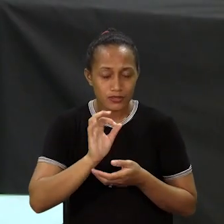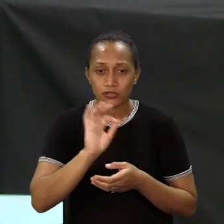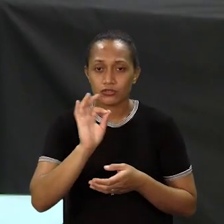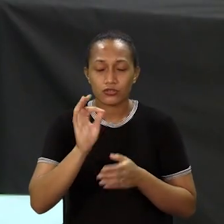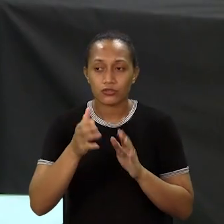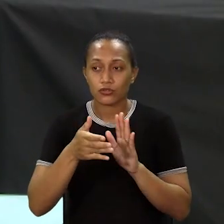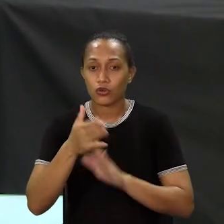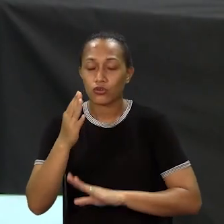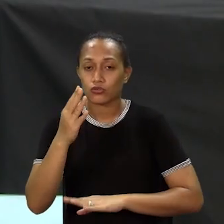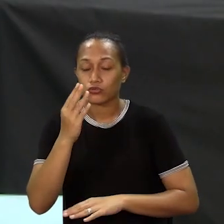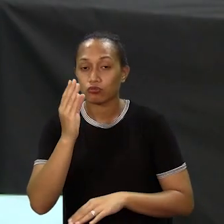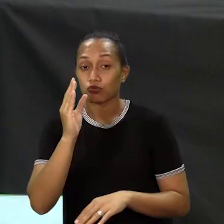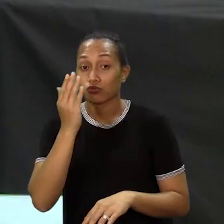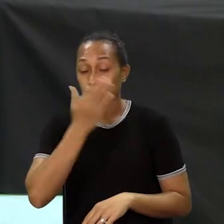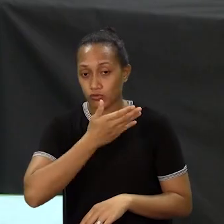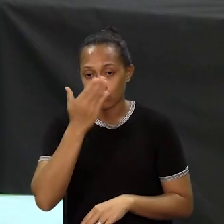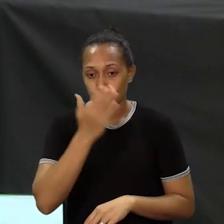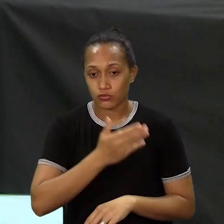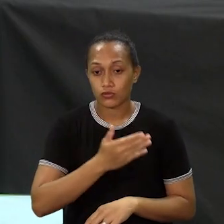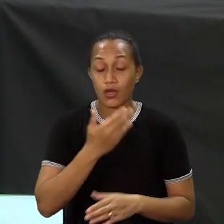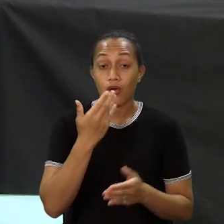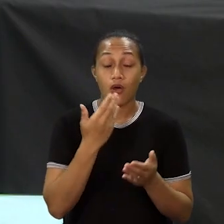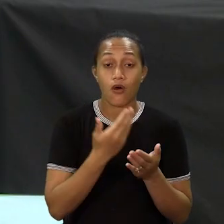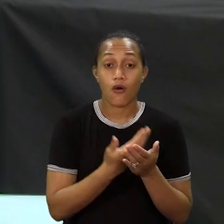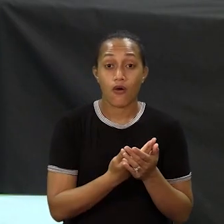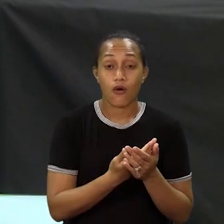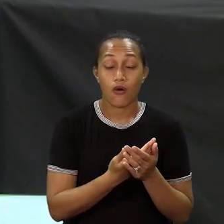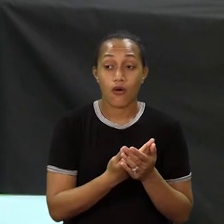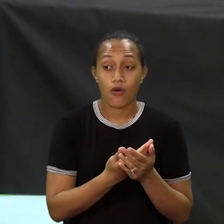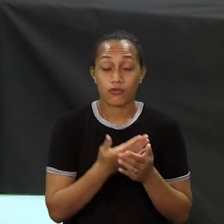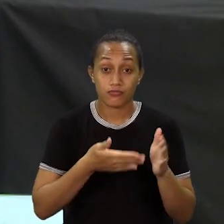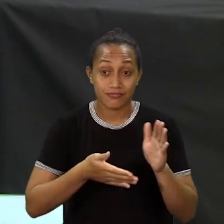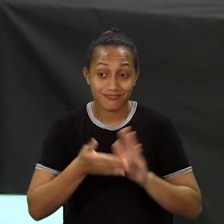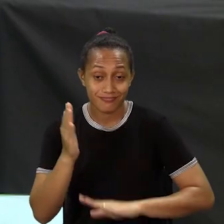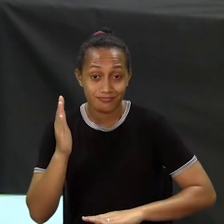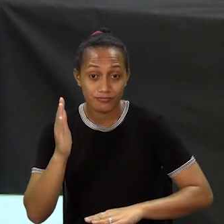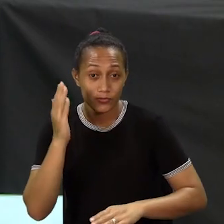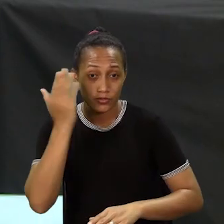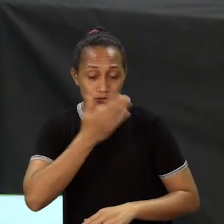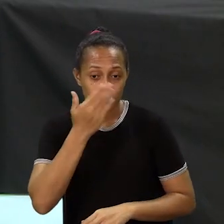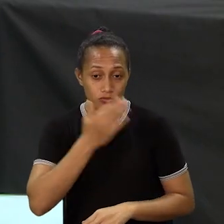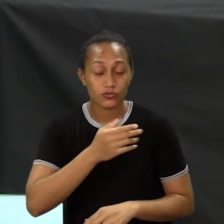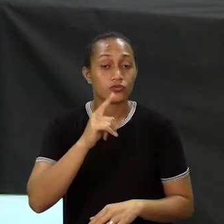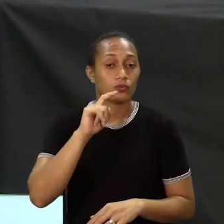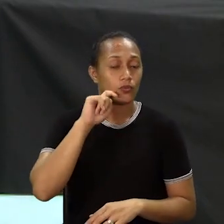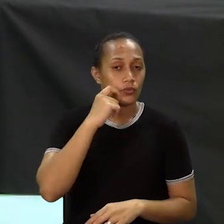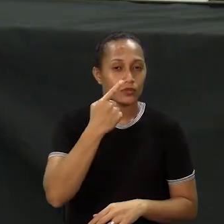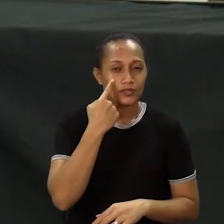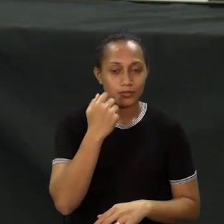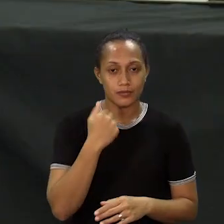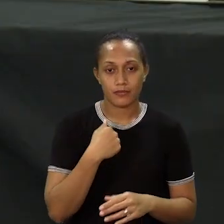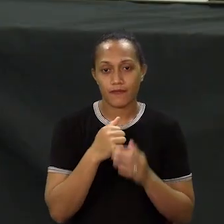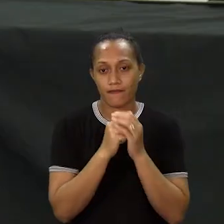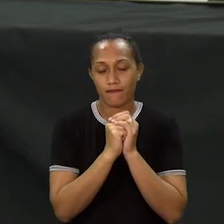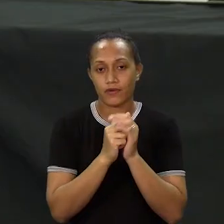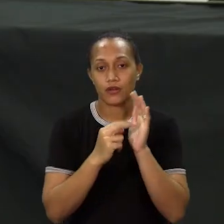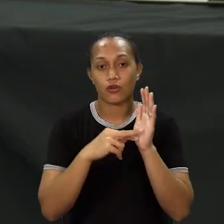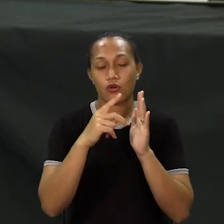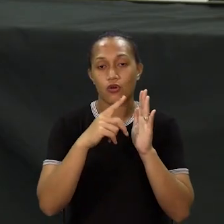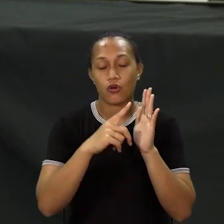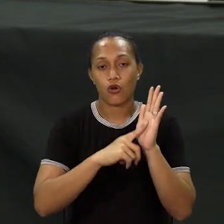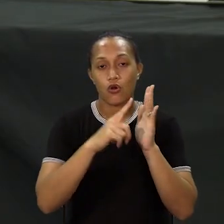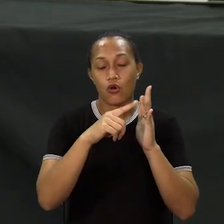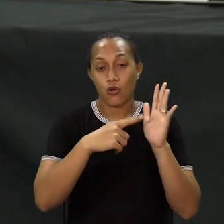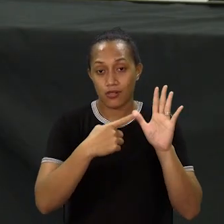eat breakfast and to run to school instead. On my way to school, I will see